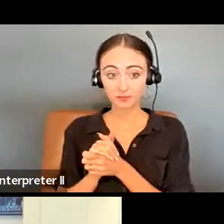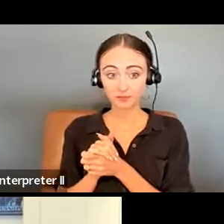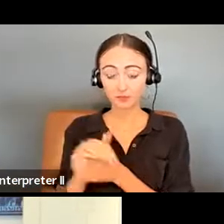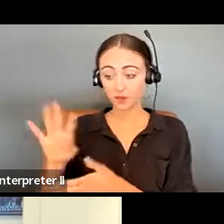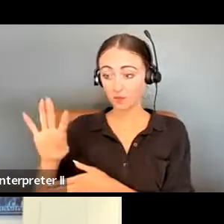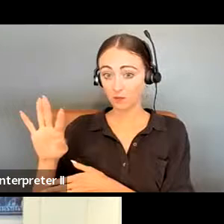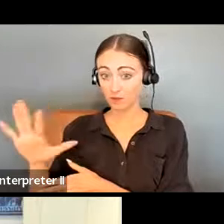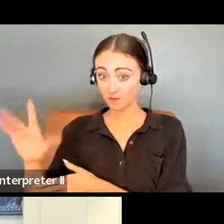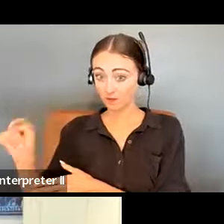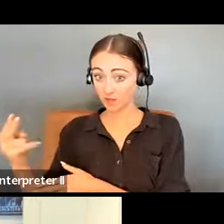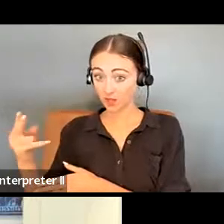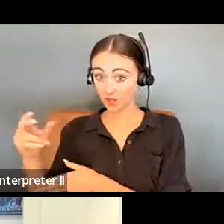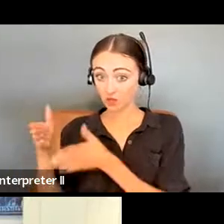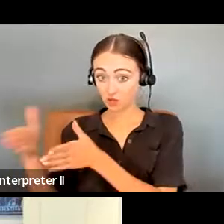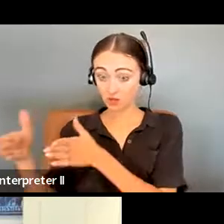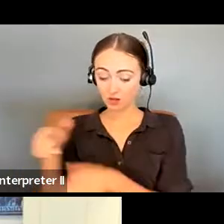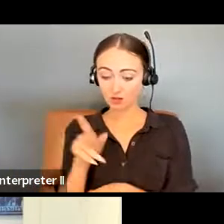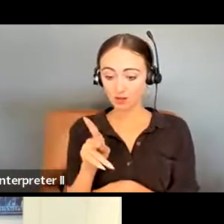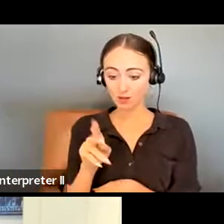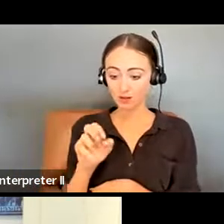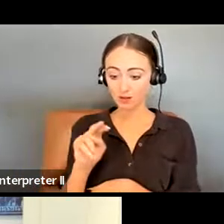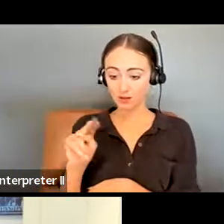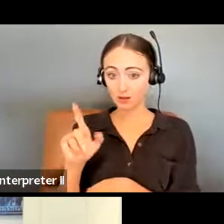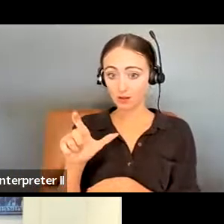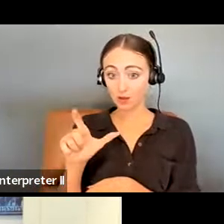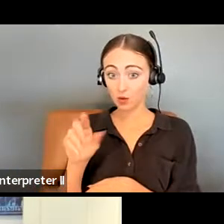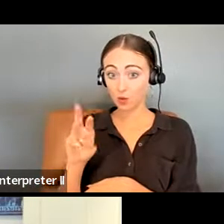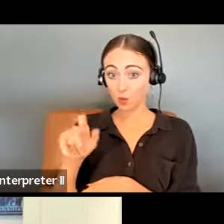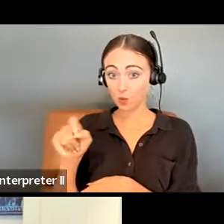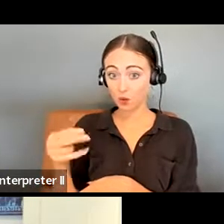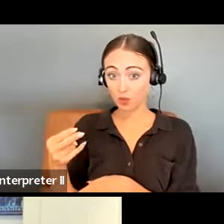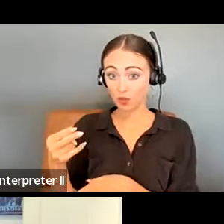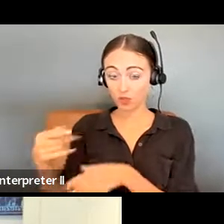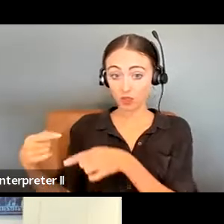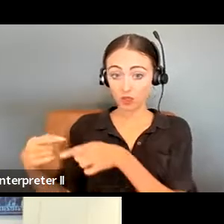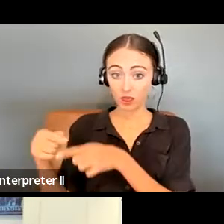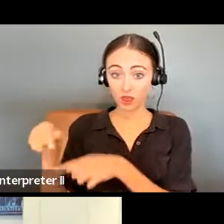45th Street and Kenilworth Avenue